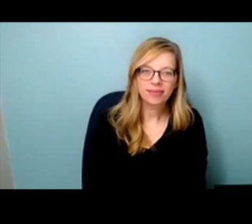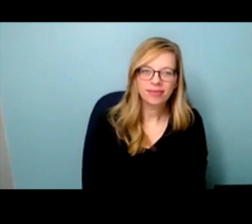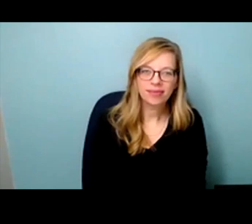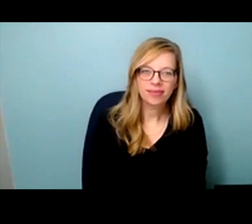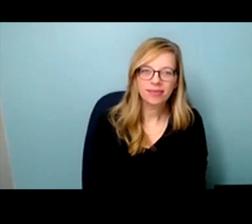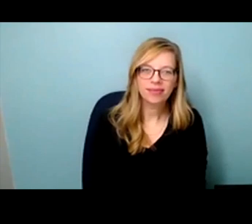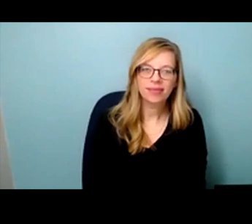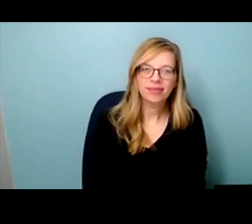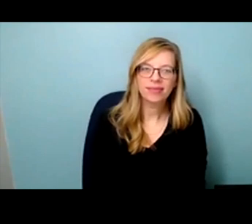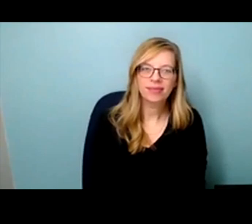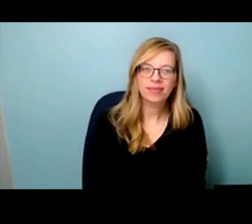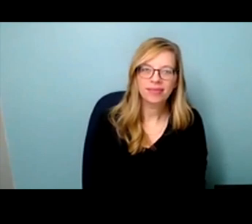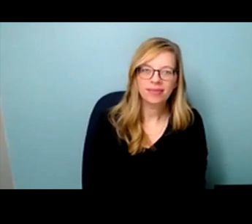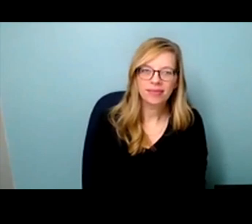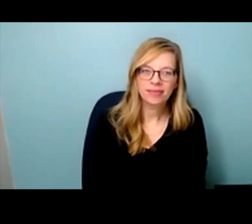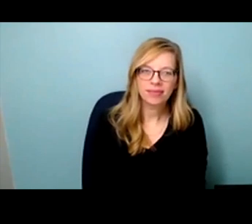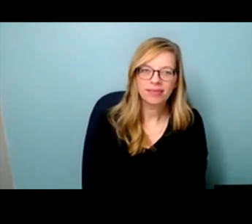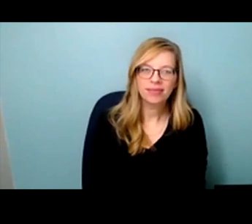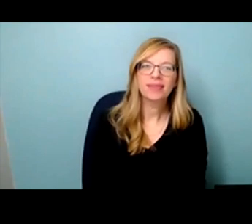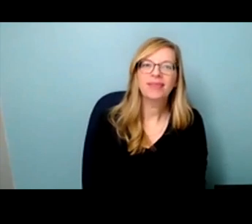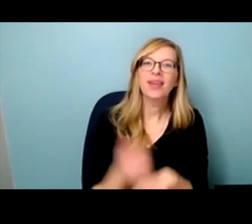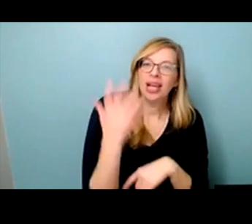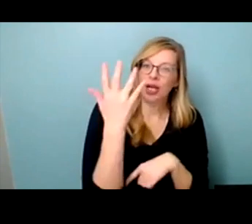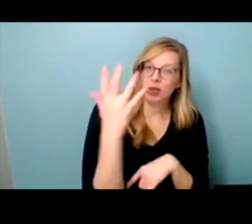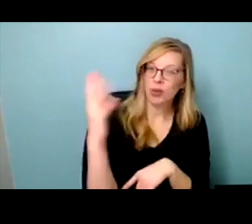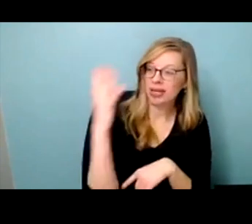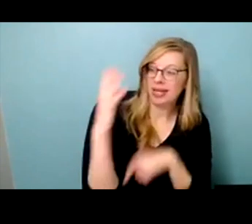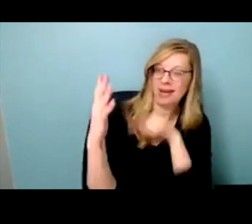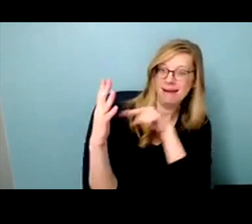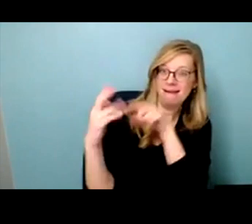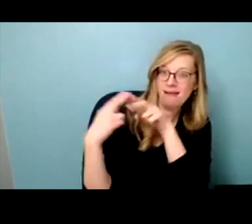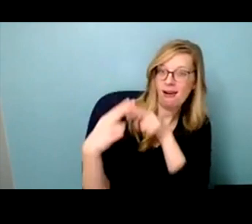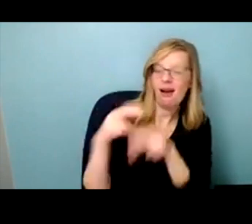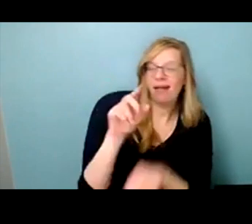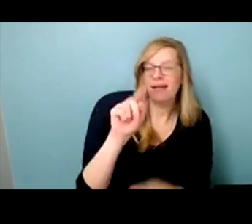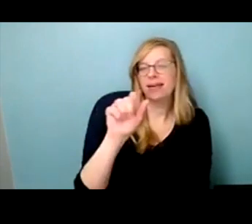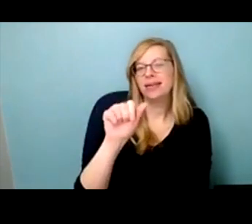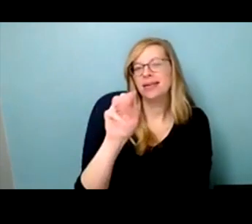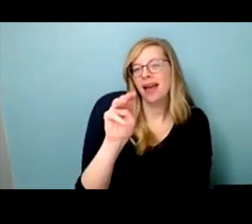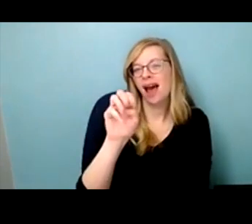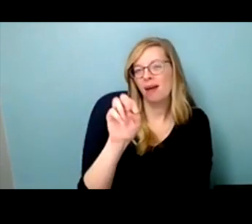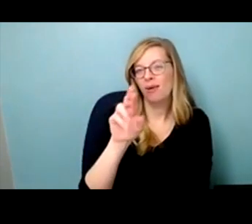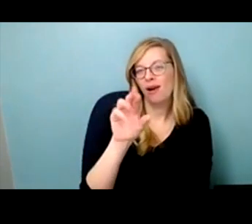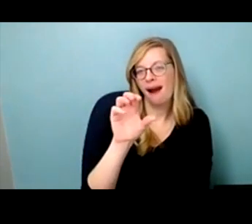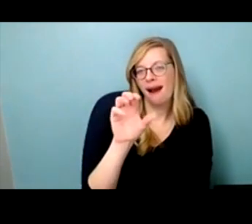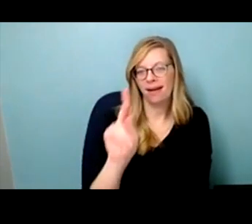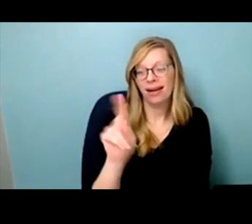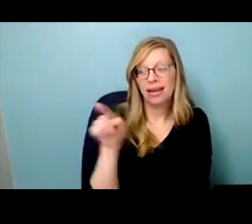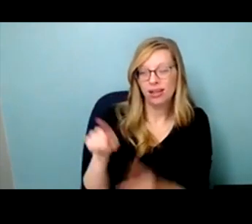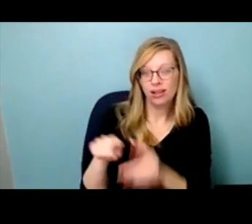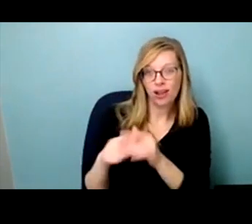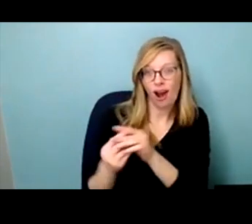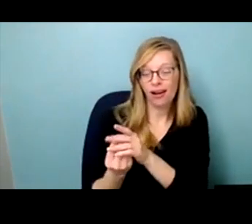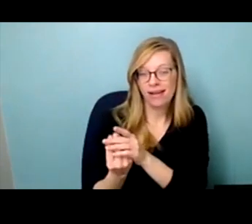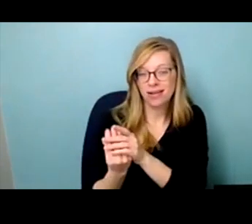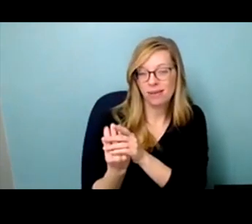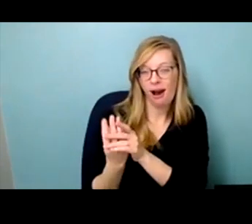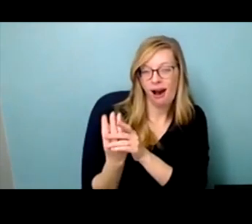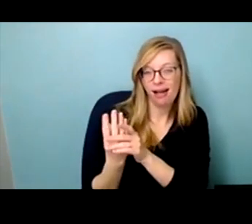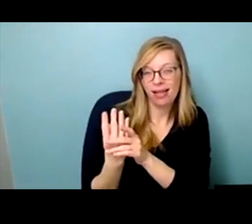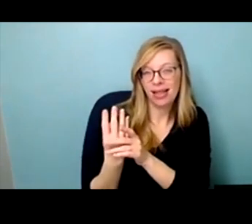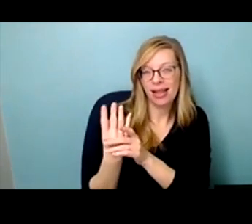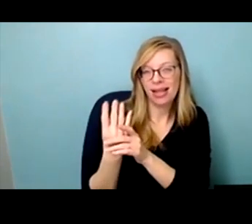Are the tamarack tree started off small at the edge of